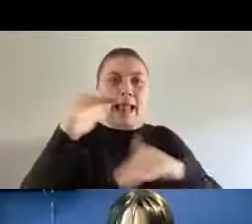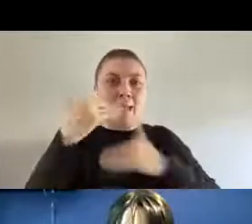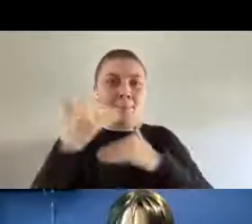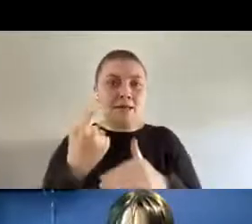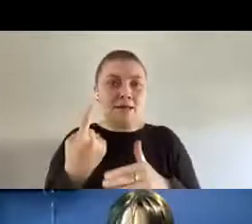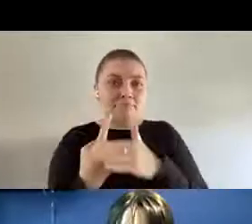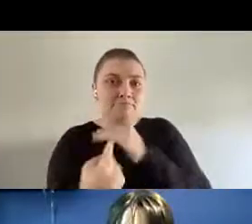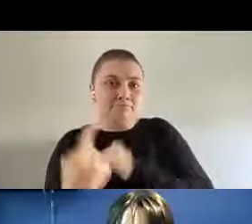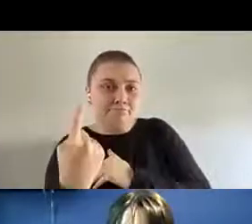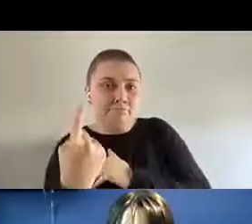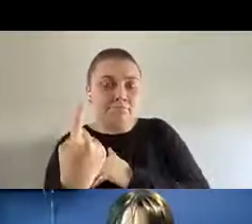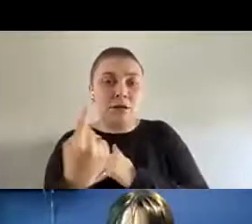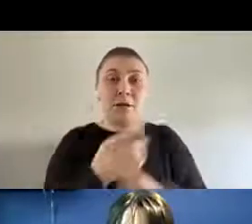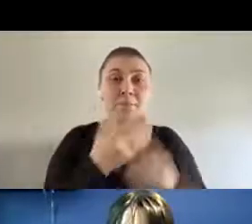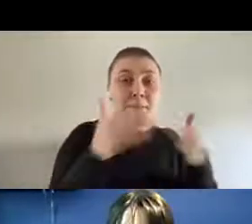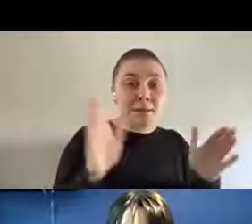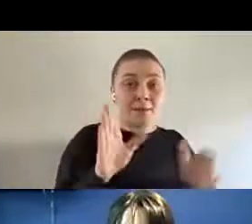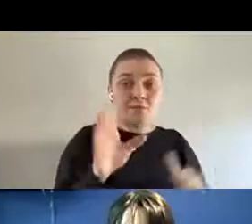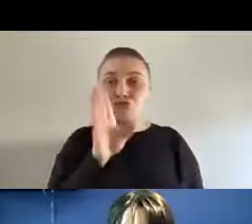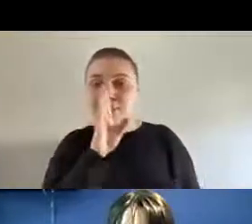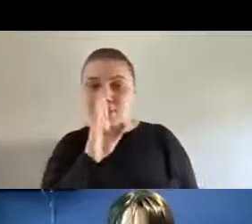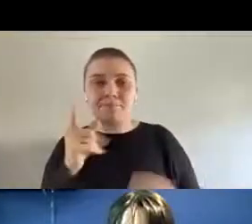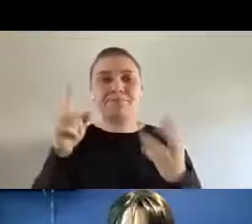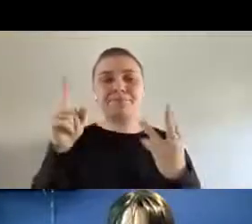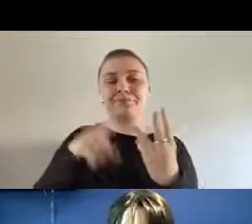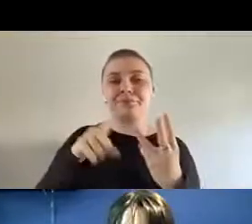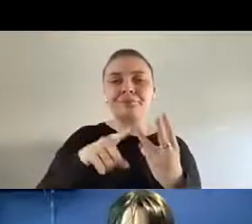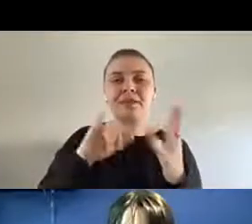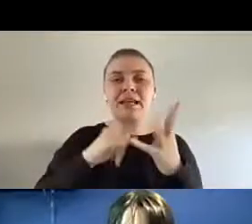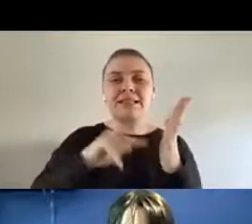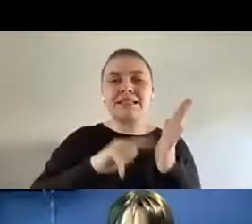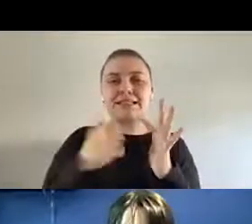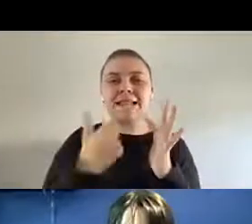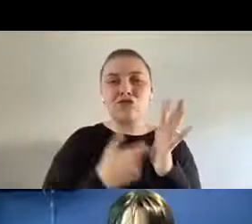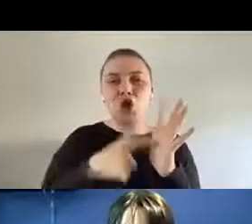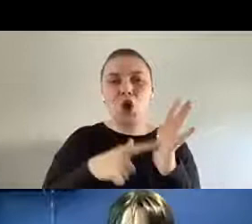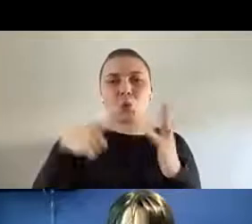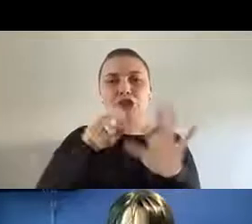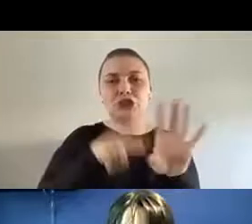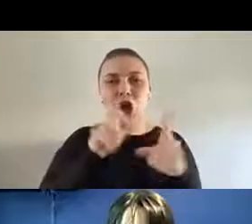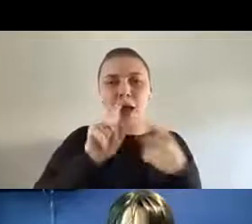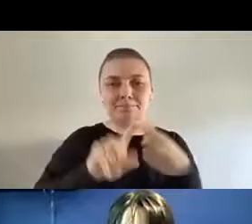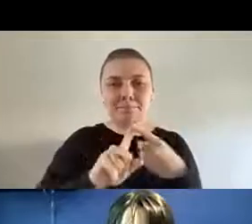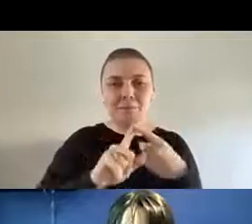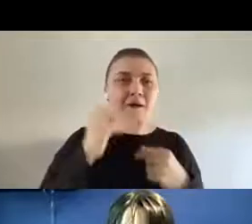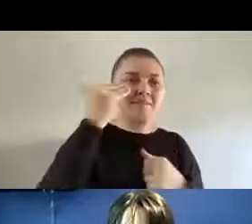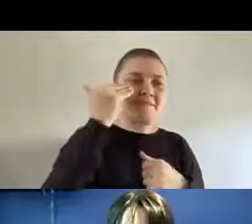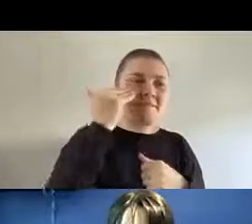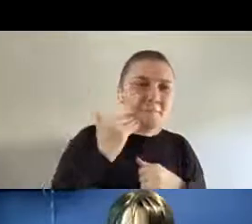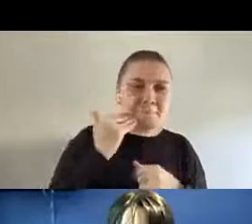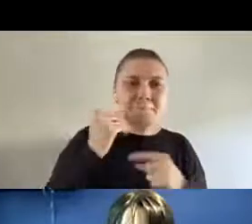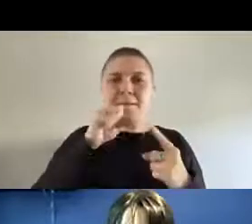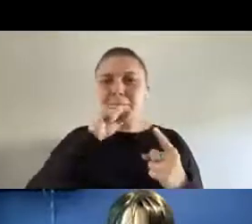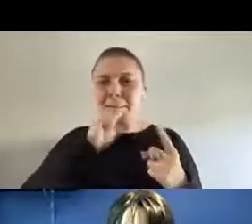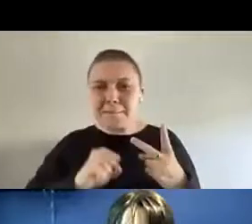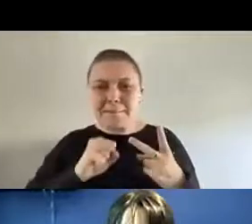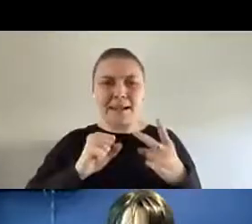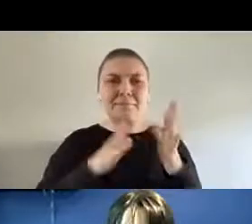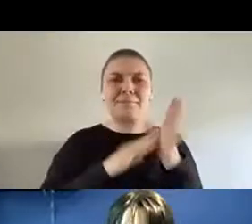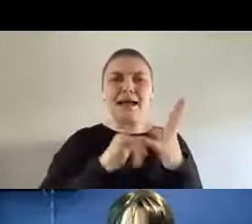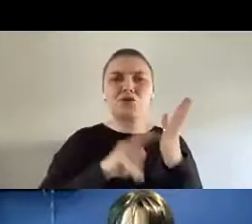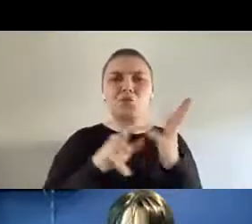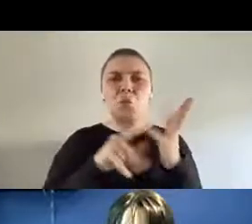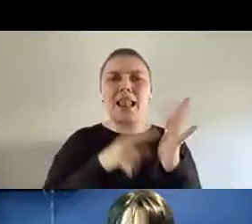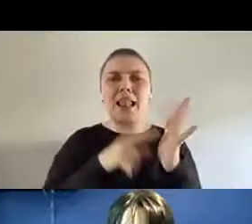public and private life, stereotyped constructions of masculinity, femininity and disability and the intersecting impacts of this for women